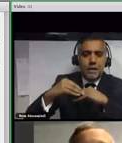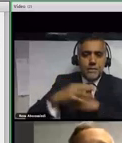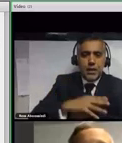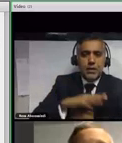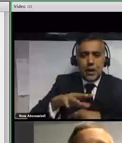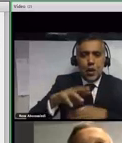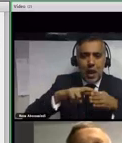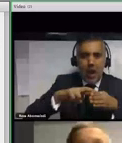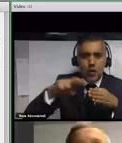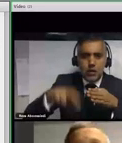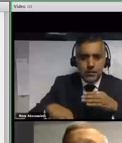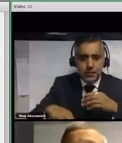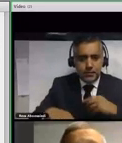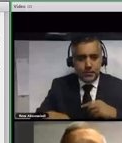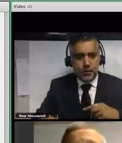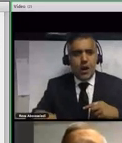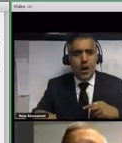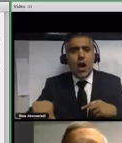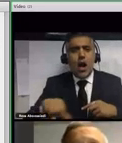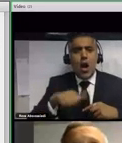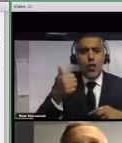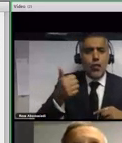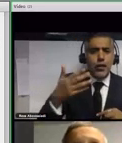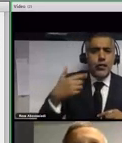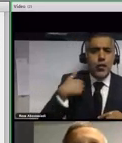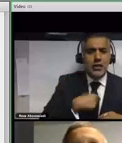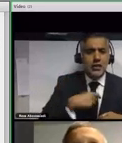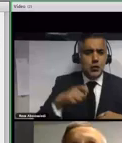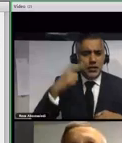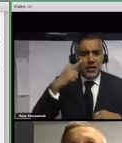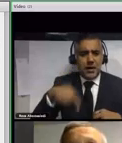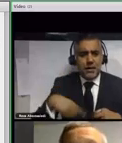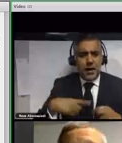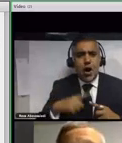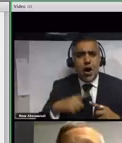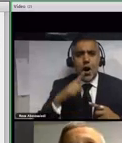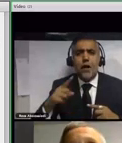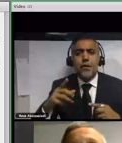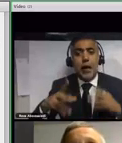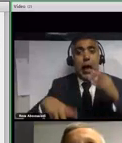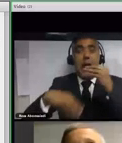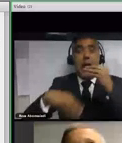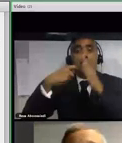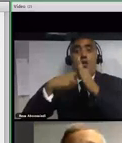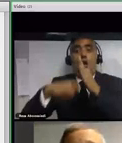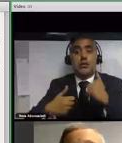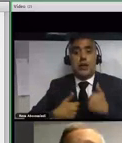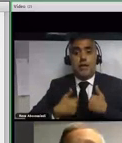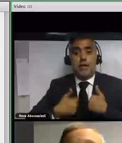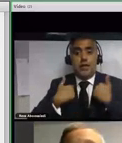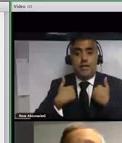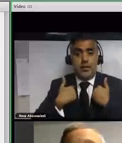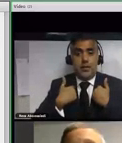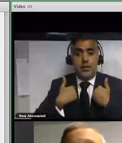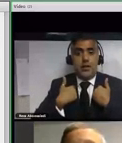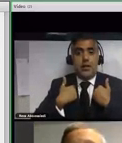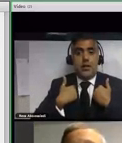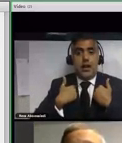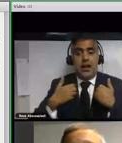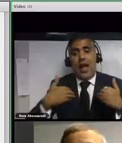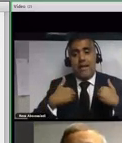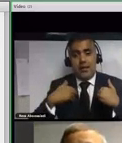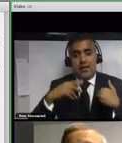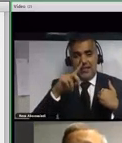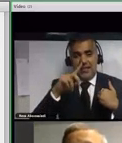outcomes. Another thing we have to think about are the extra costs of living with a disability. When people